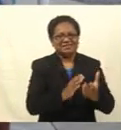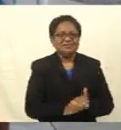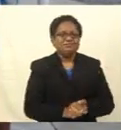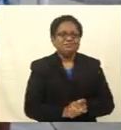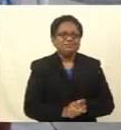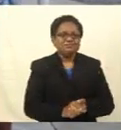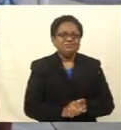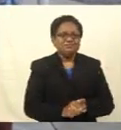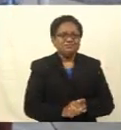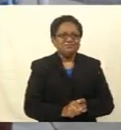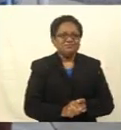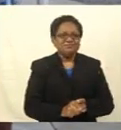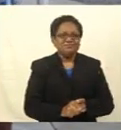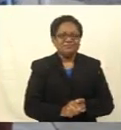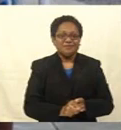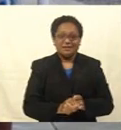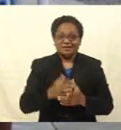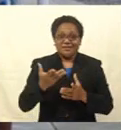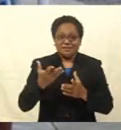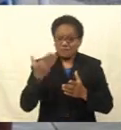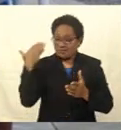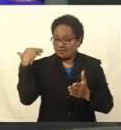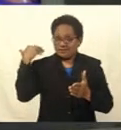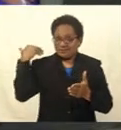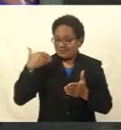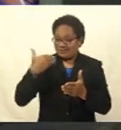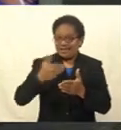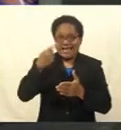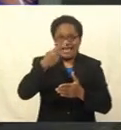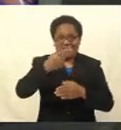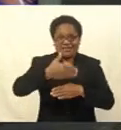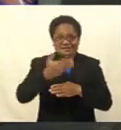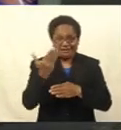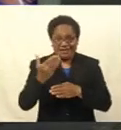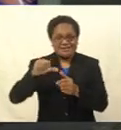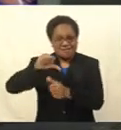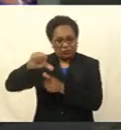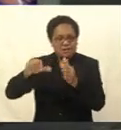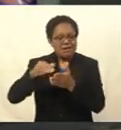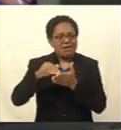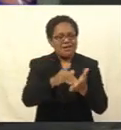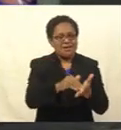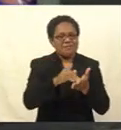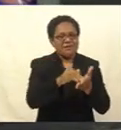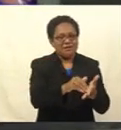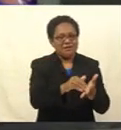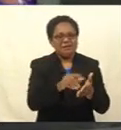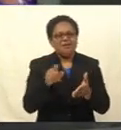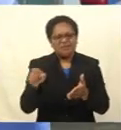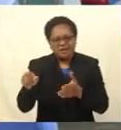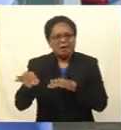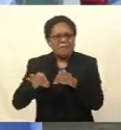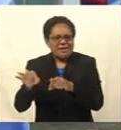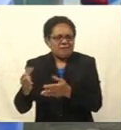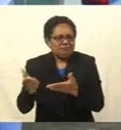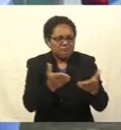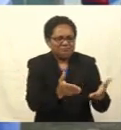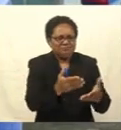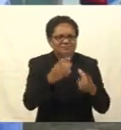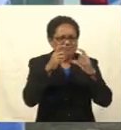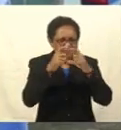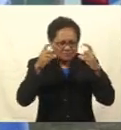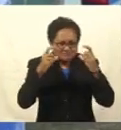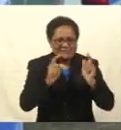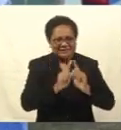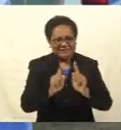They have been receiving assistance for the past 11 days now. The association plans to provide personal protective equipment during